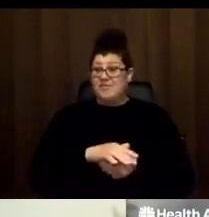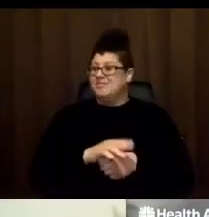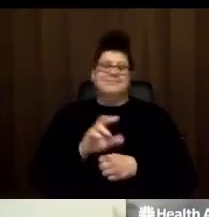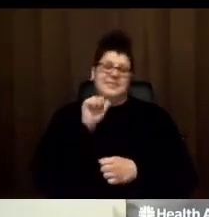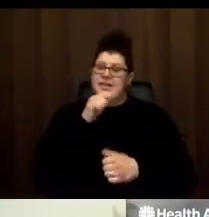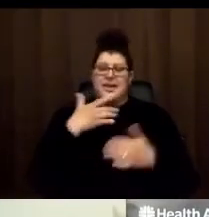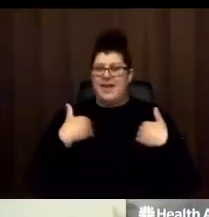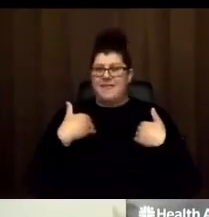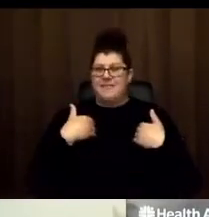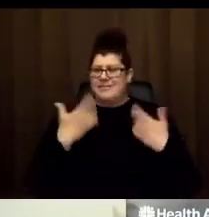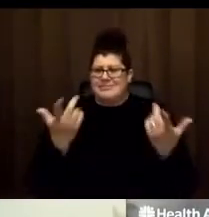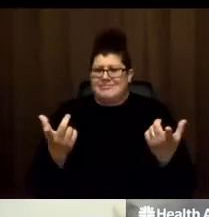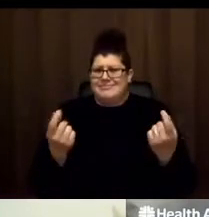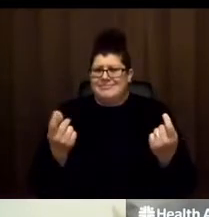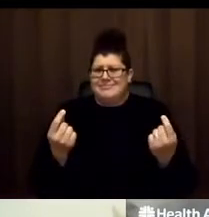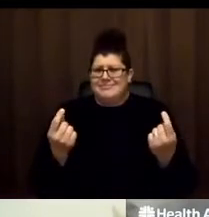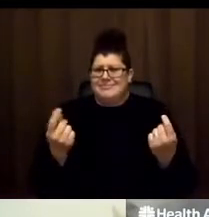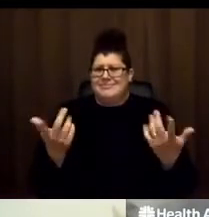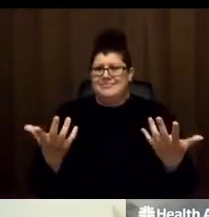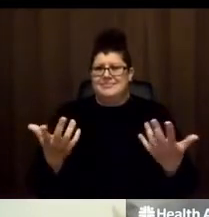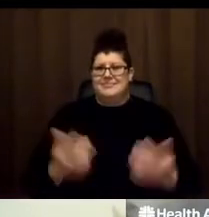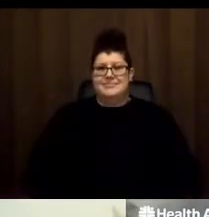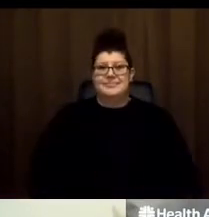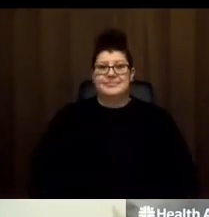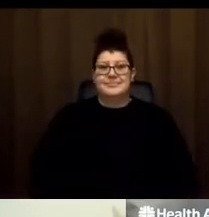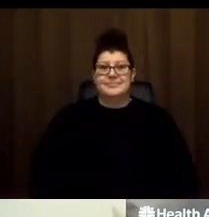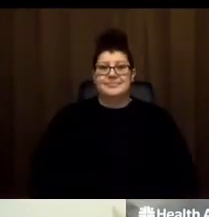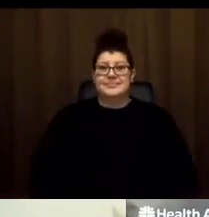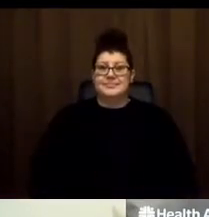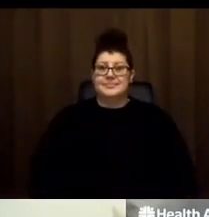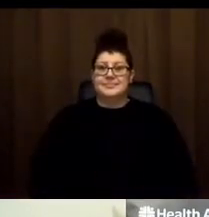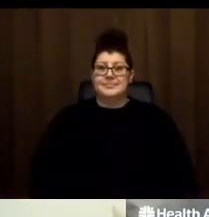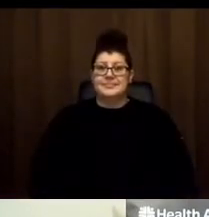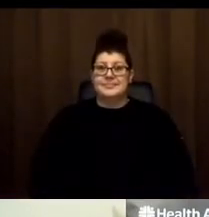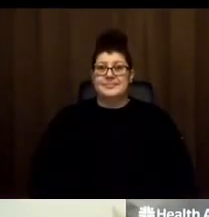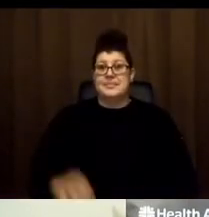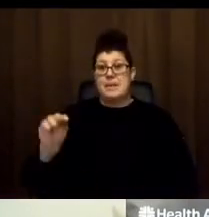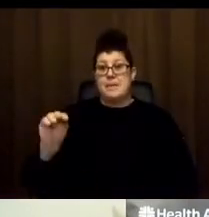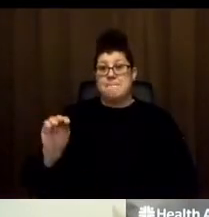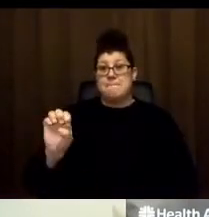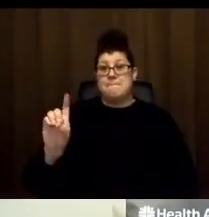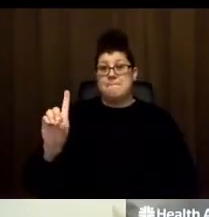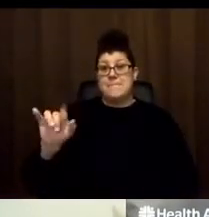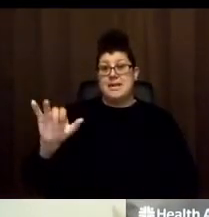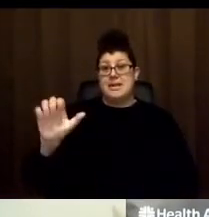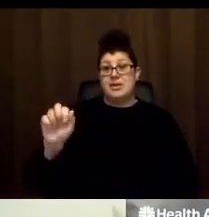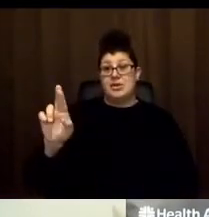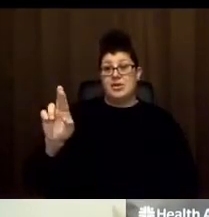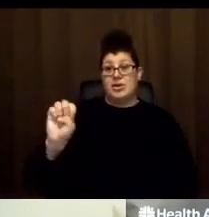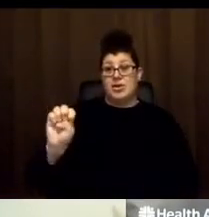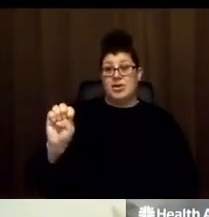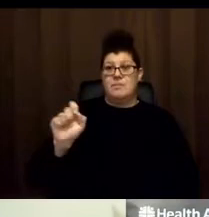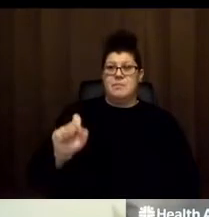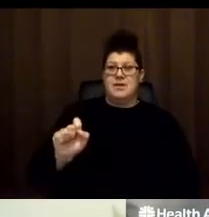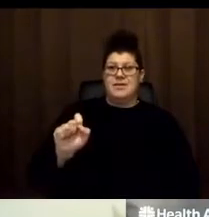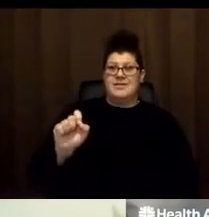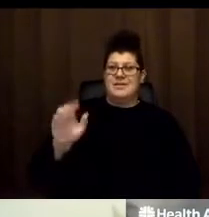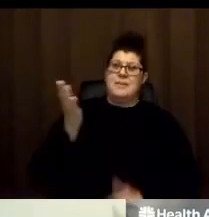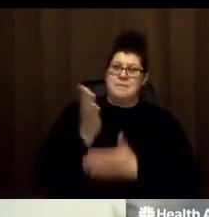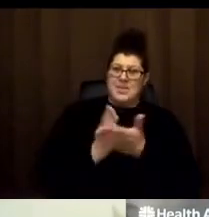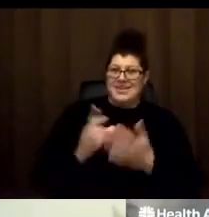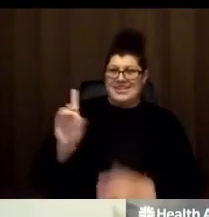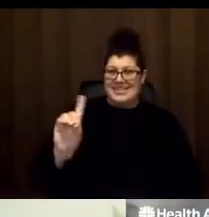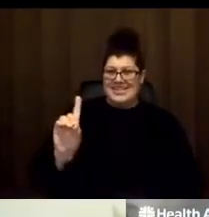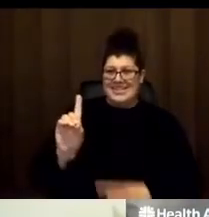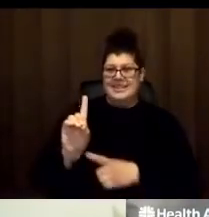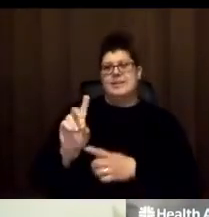coverage? Let's talk about that. That brings us to Part D. Simple, D for drugs. So prescription drug coverage is